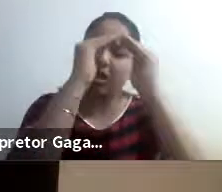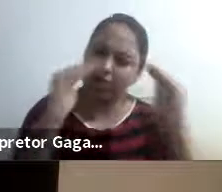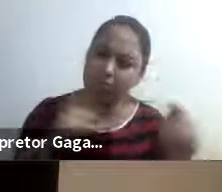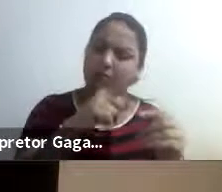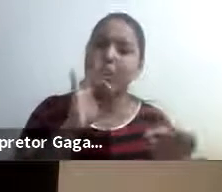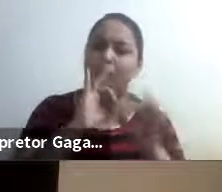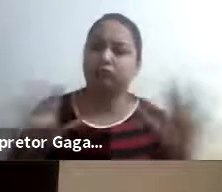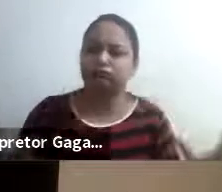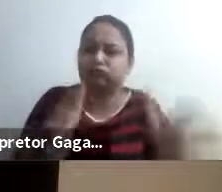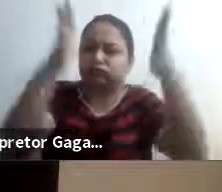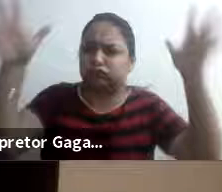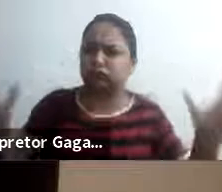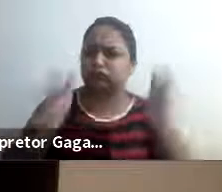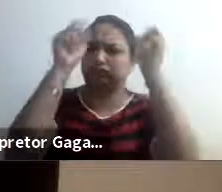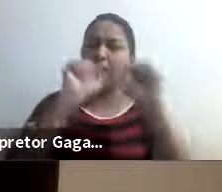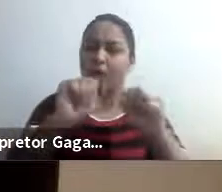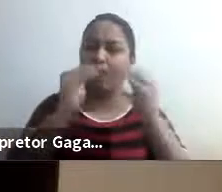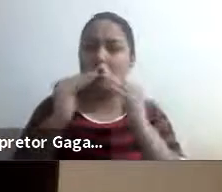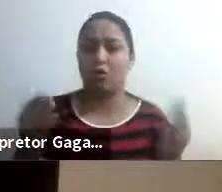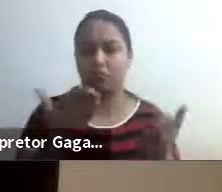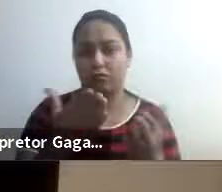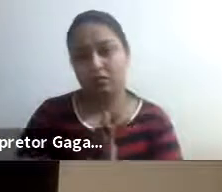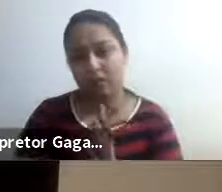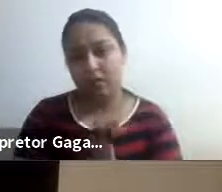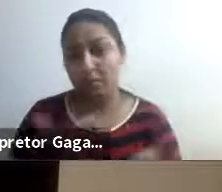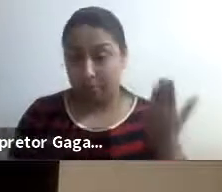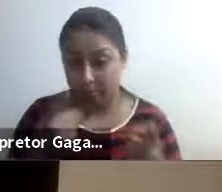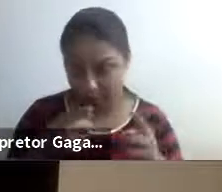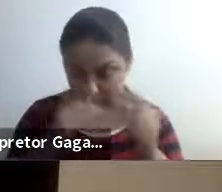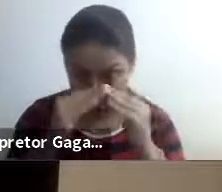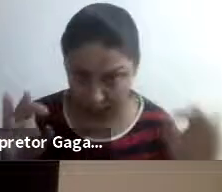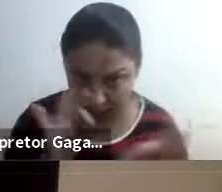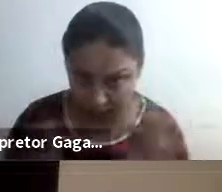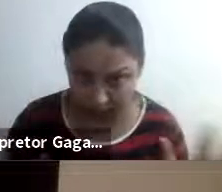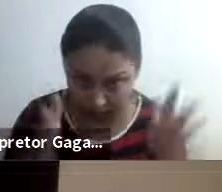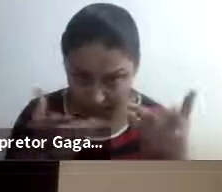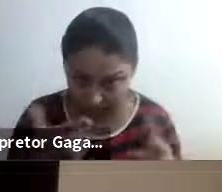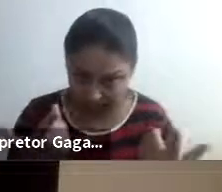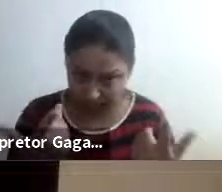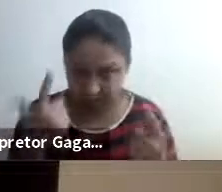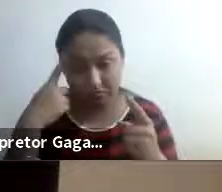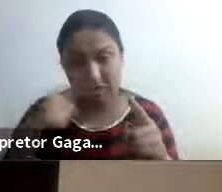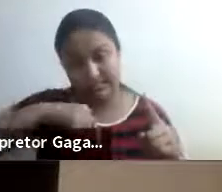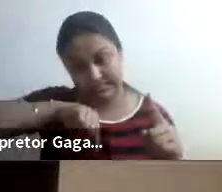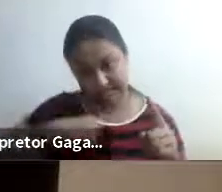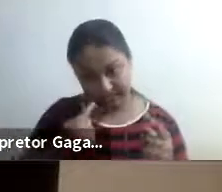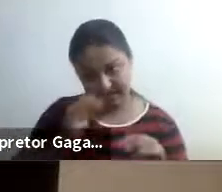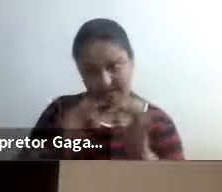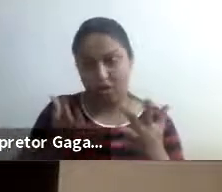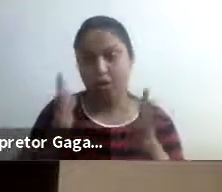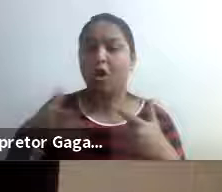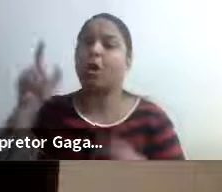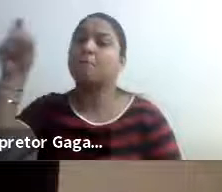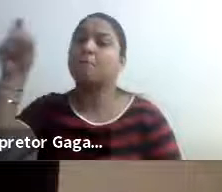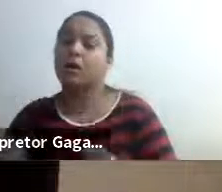fire. Now, to this day, she's not sure whether it was set fire to, whether it caught fire by itself, whether it was an accident.